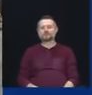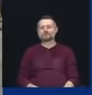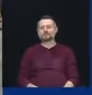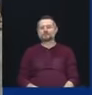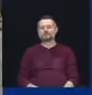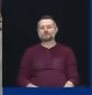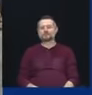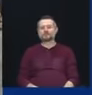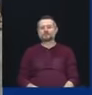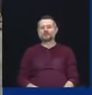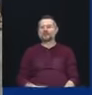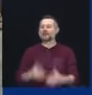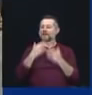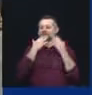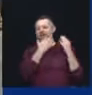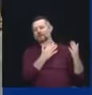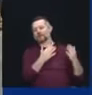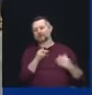Thank you, Ryan.